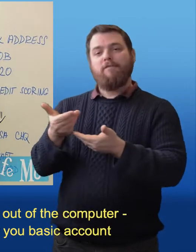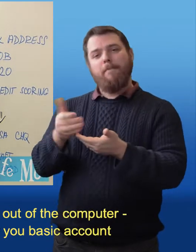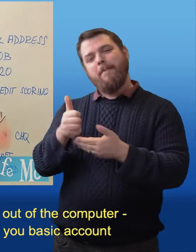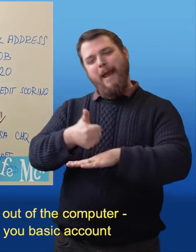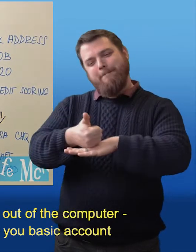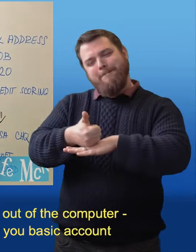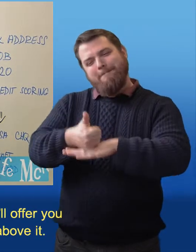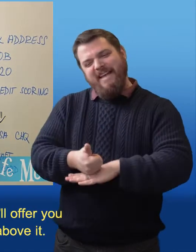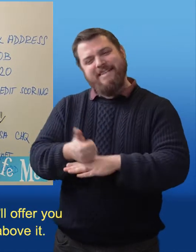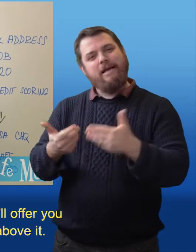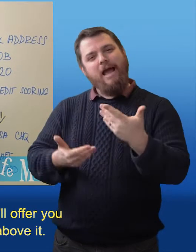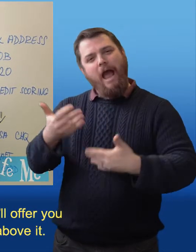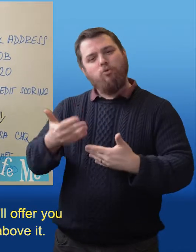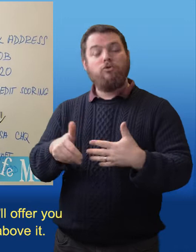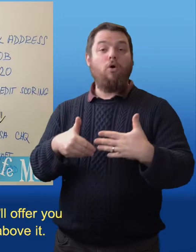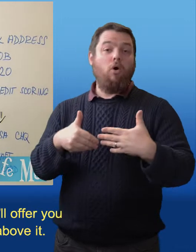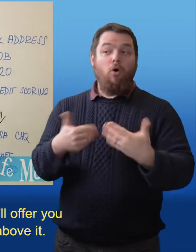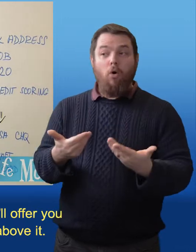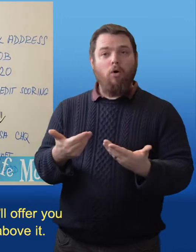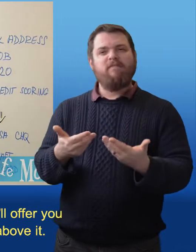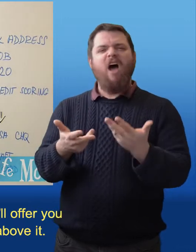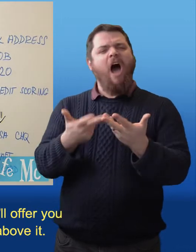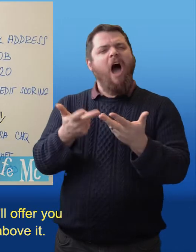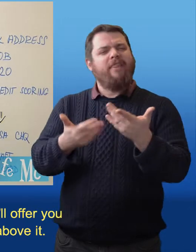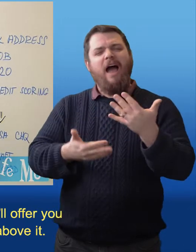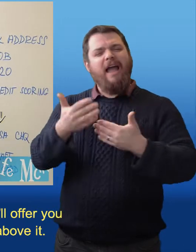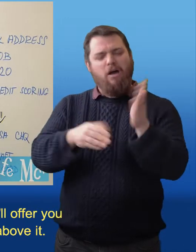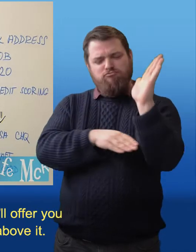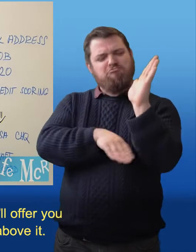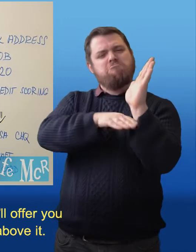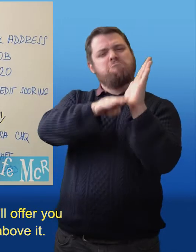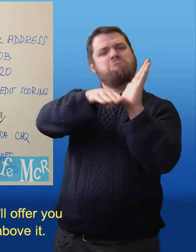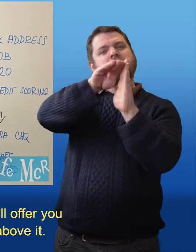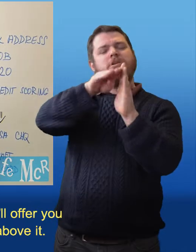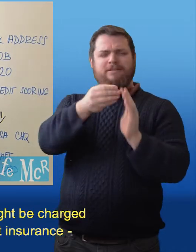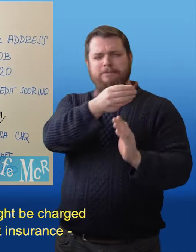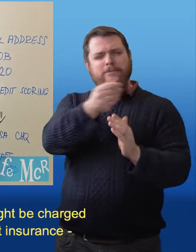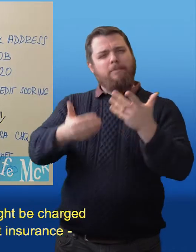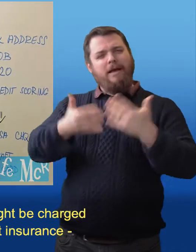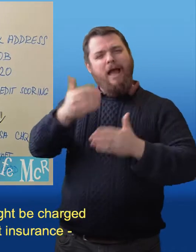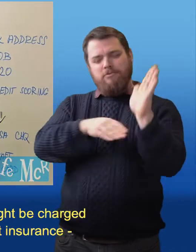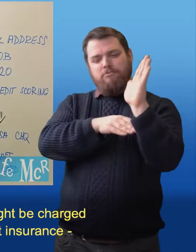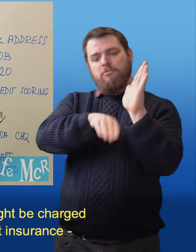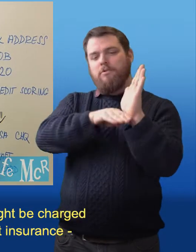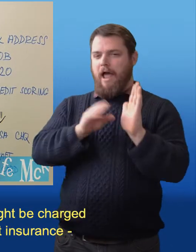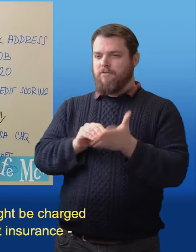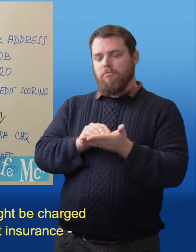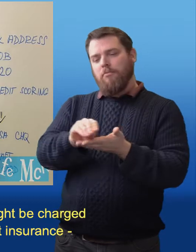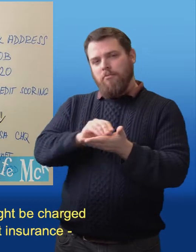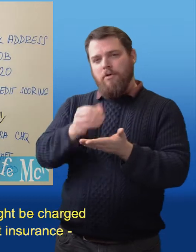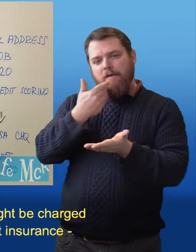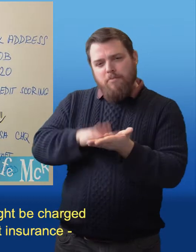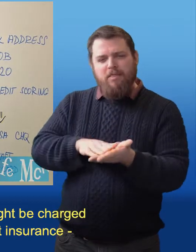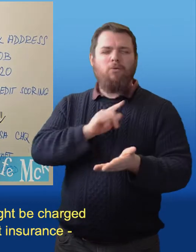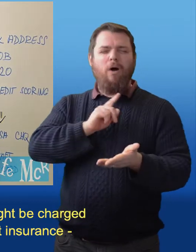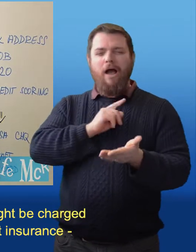offer you a basic account, or they will offer you one of the accounts above it. Some of the accounts might be charged because